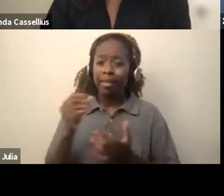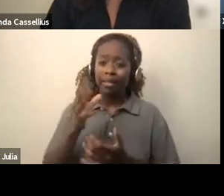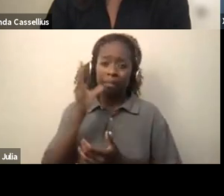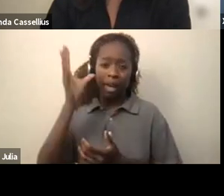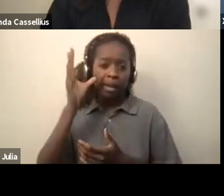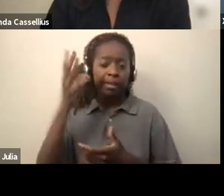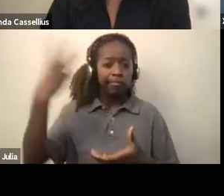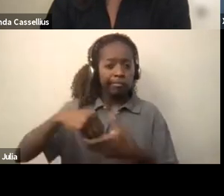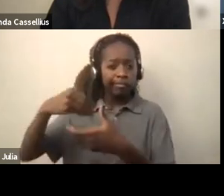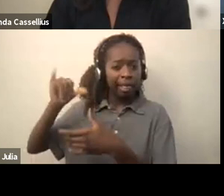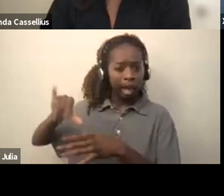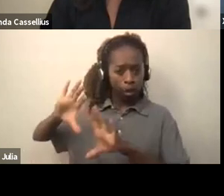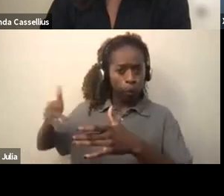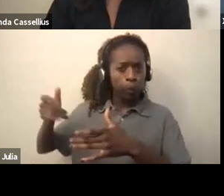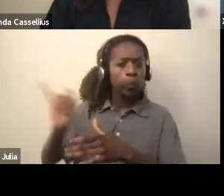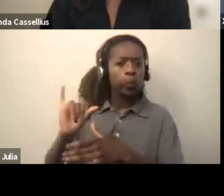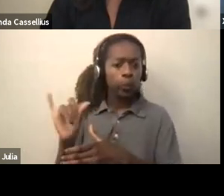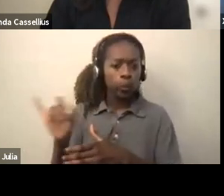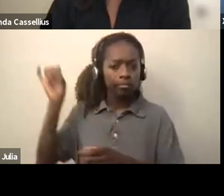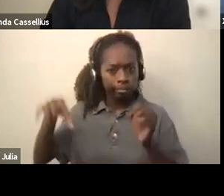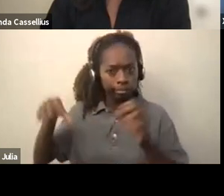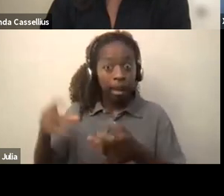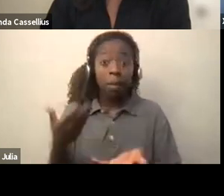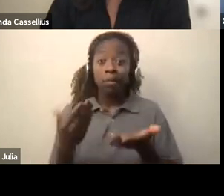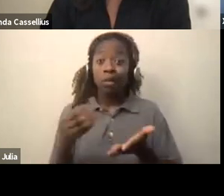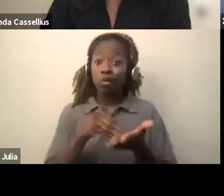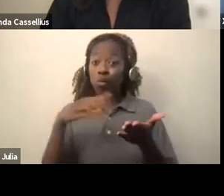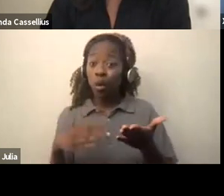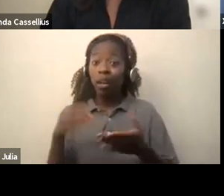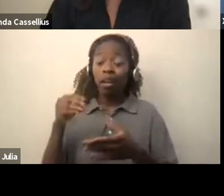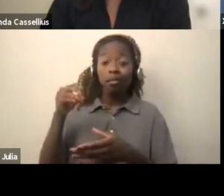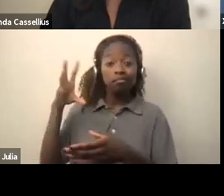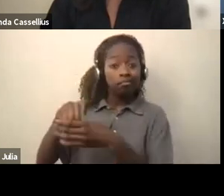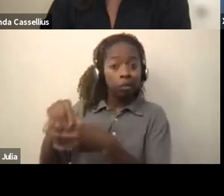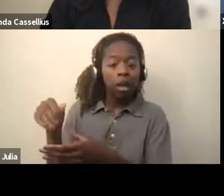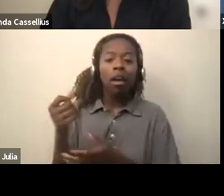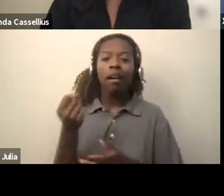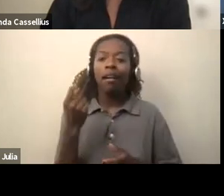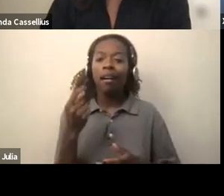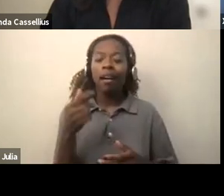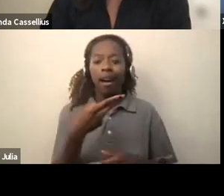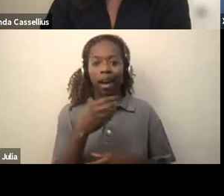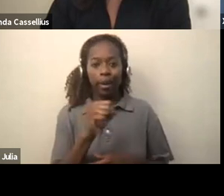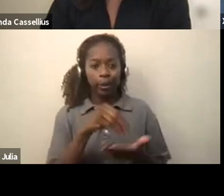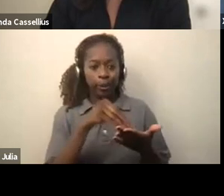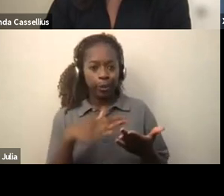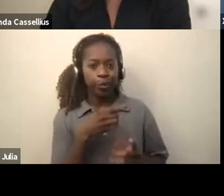and to have student potentially student even though our high school students are more on